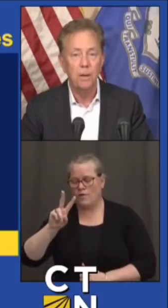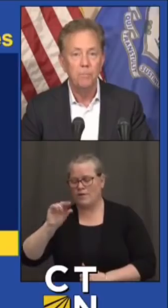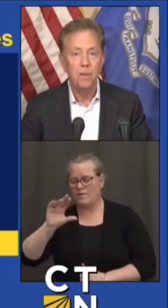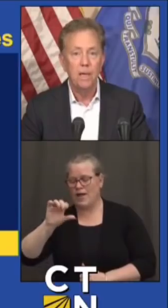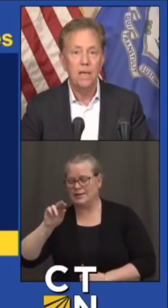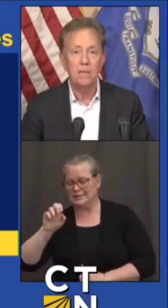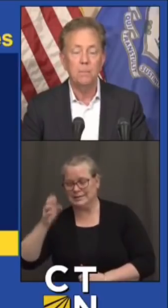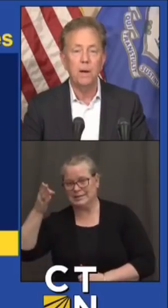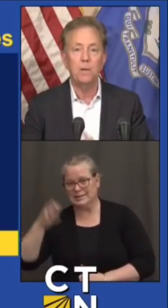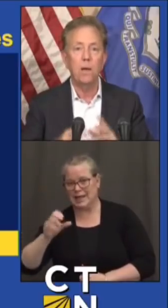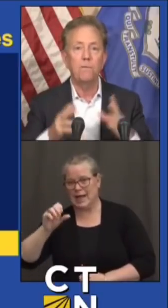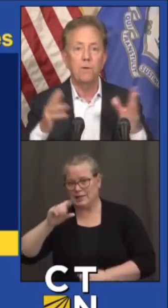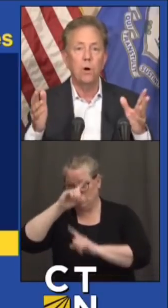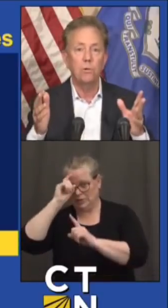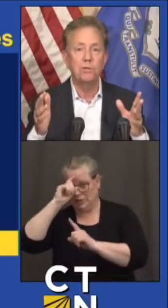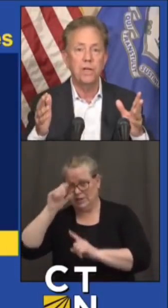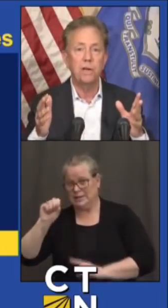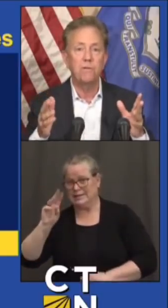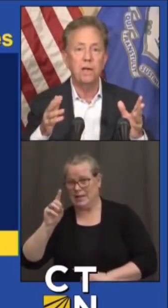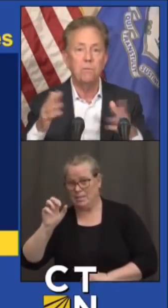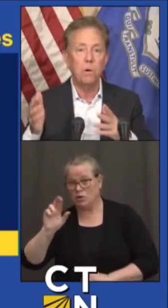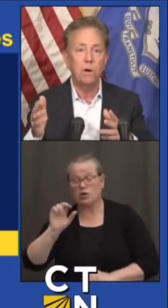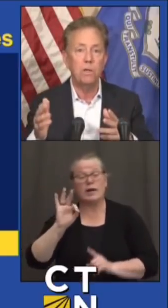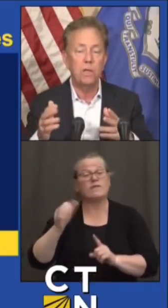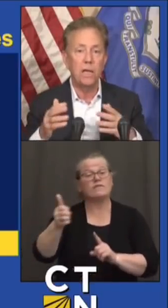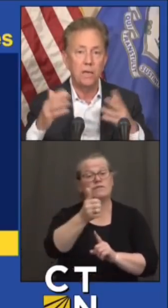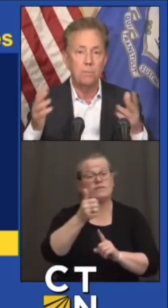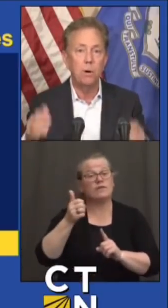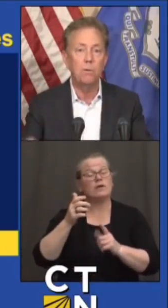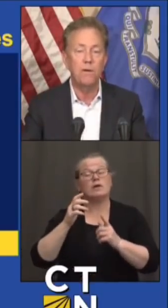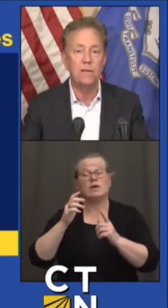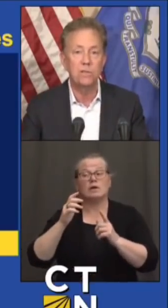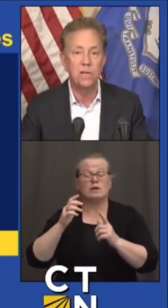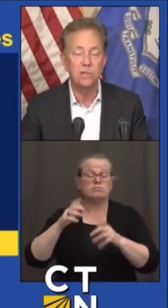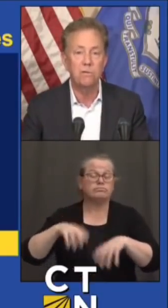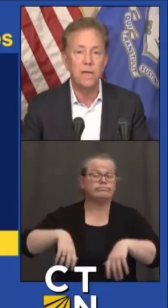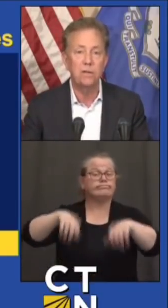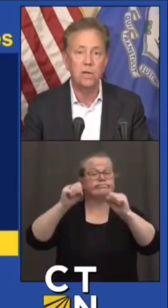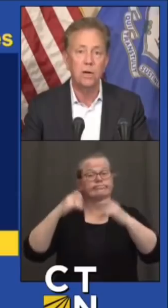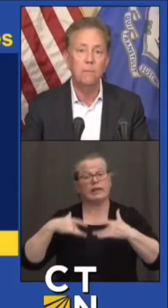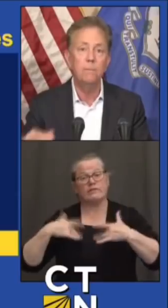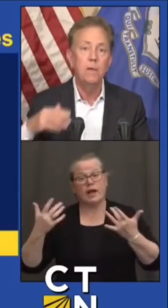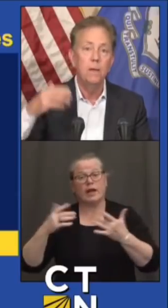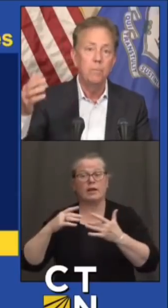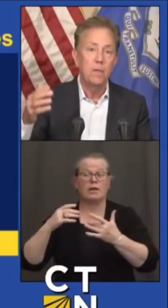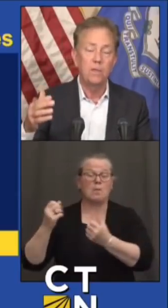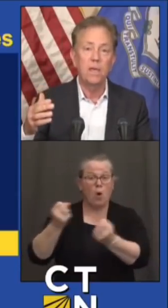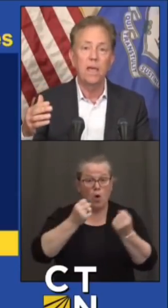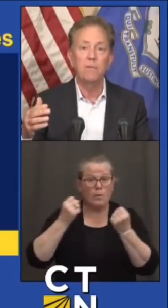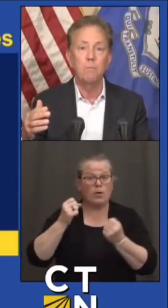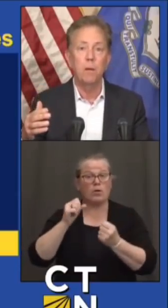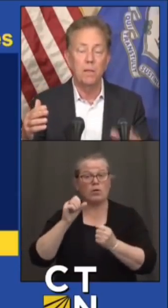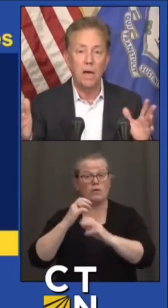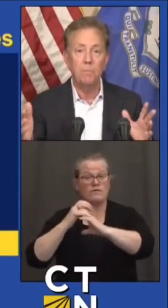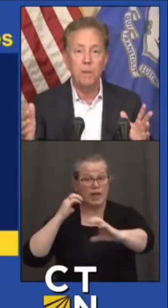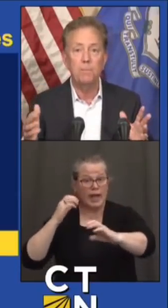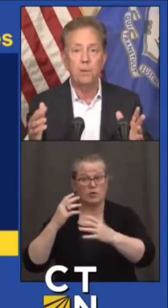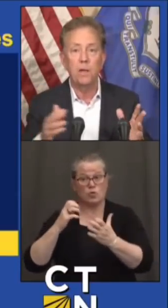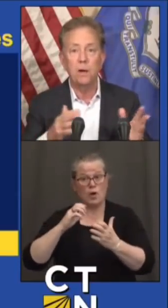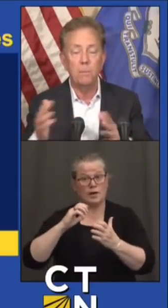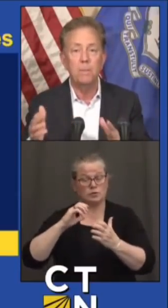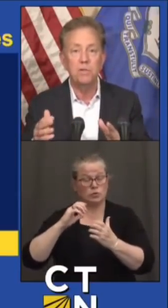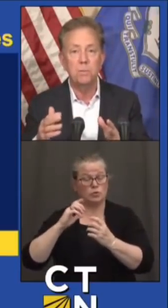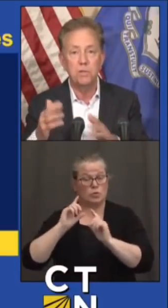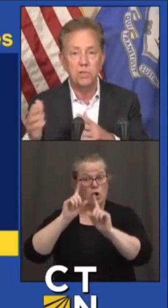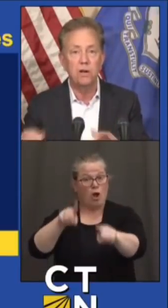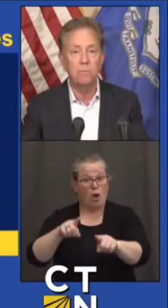vaccine/summer. And by the way, if you're hosting an event where you'd like a mobile vaccination van to come, you think you have a lot of people